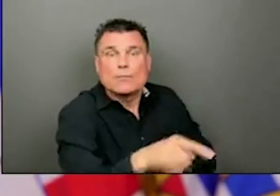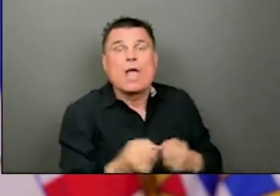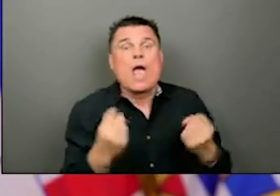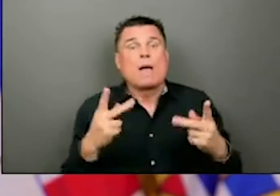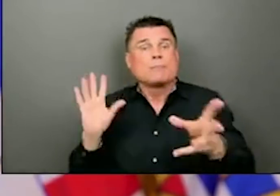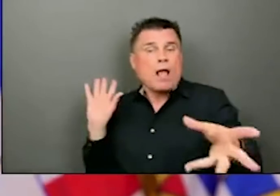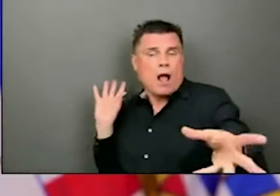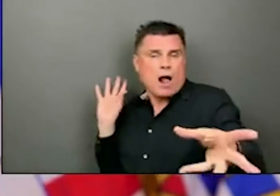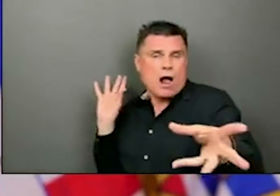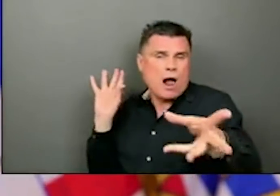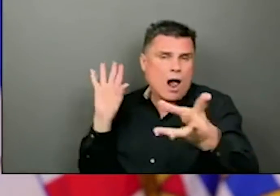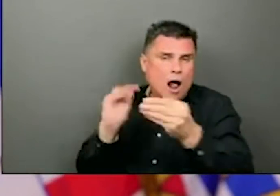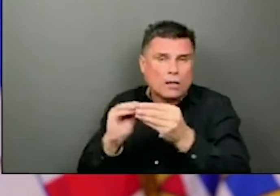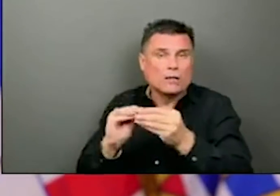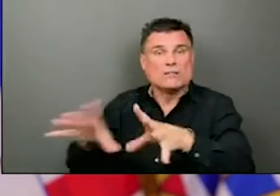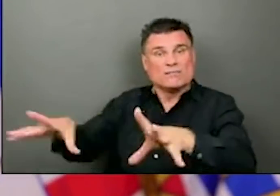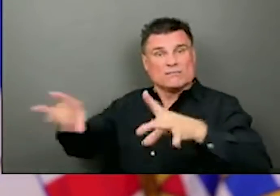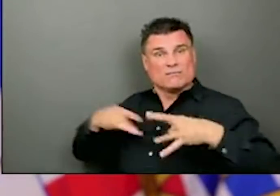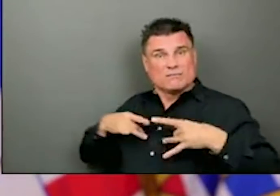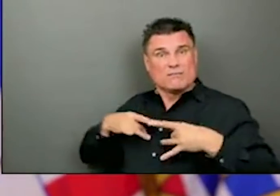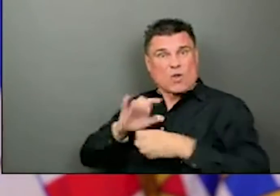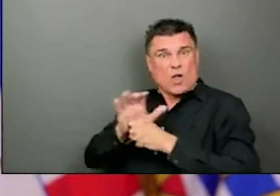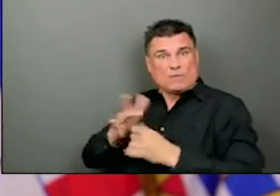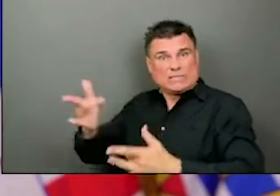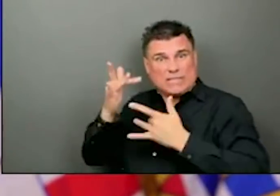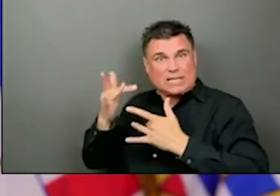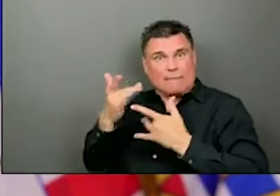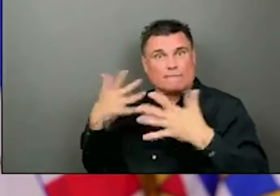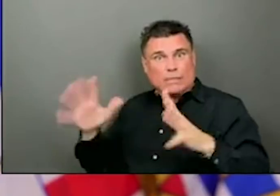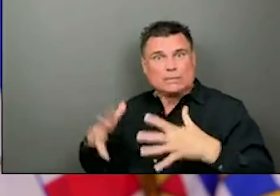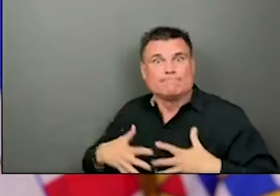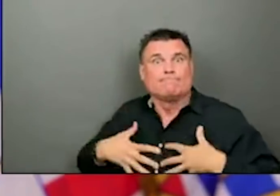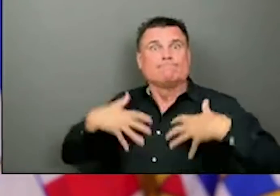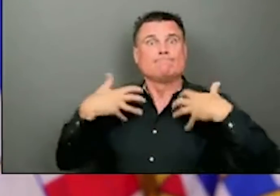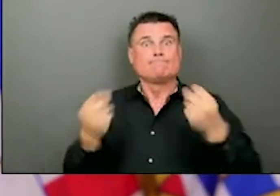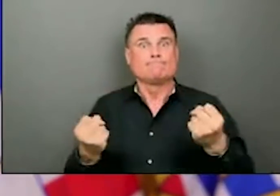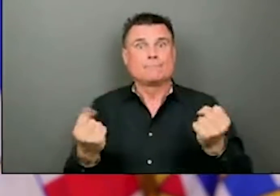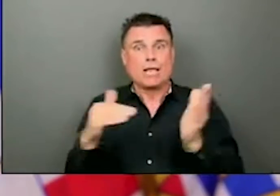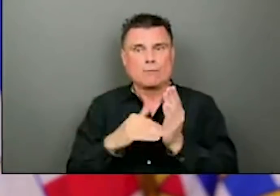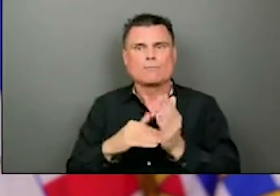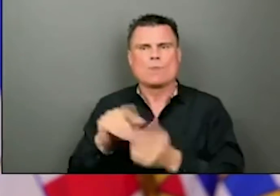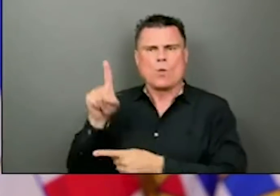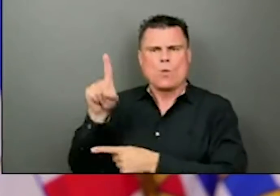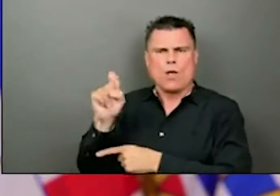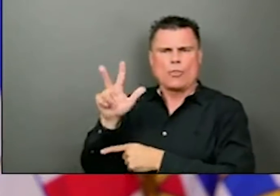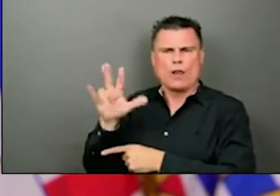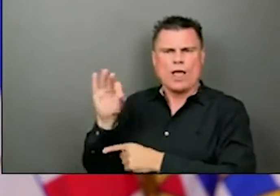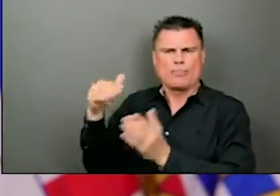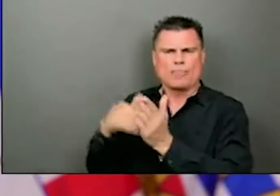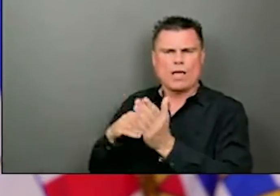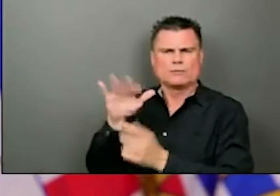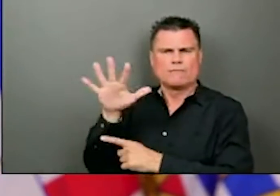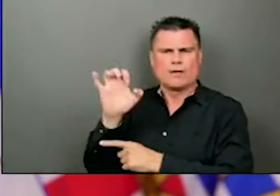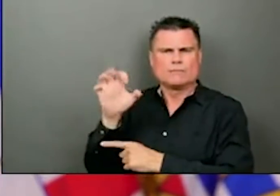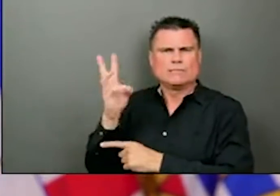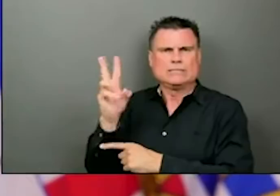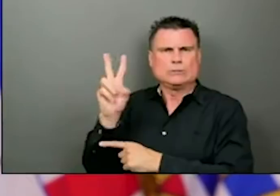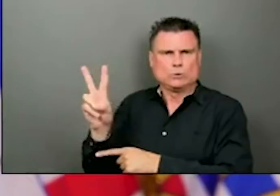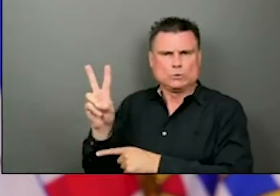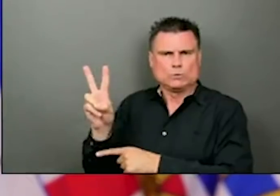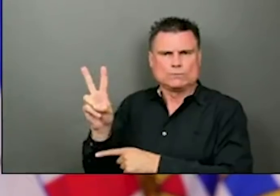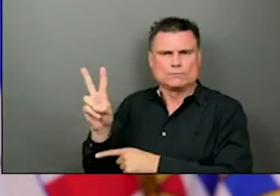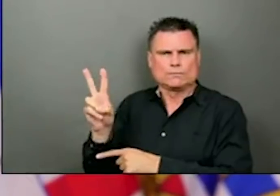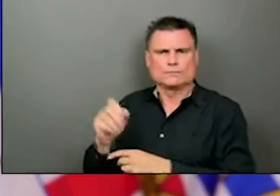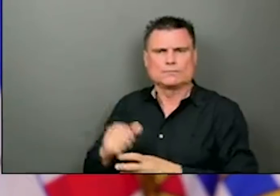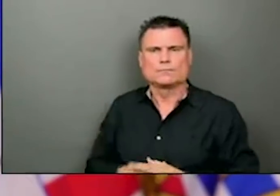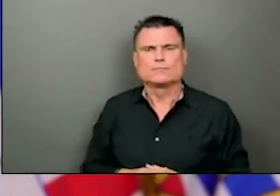Sadly, we have had additional deaths as well from COVID-19. There were 11 new people who died from COVID-19 over